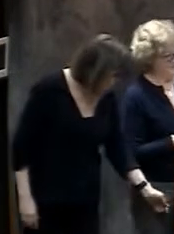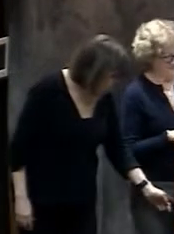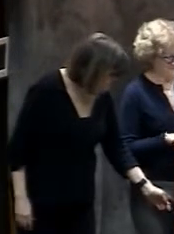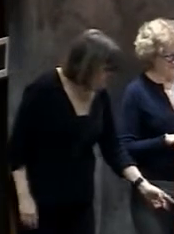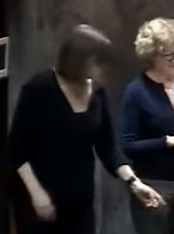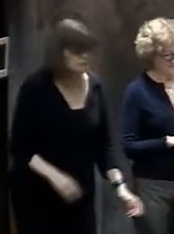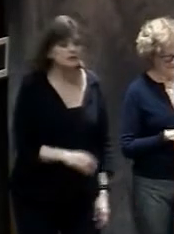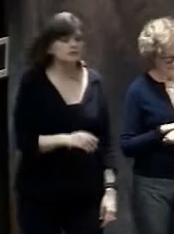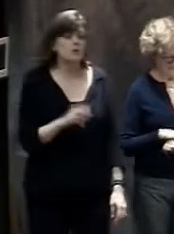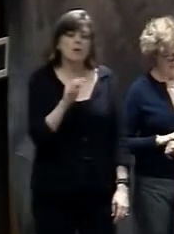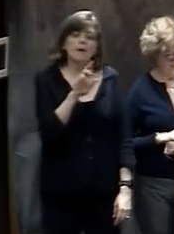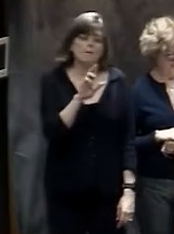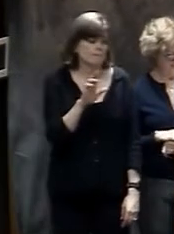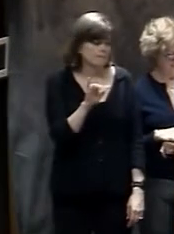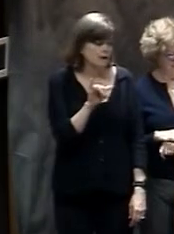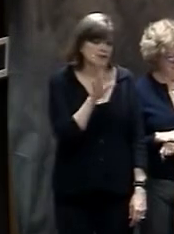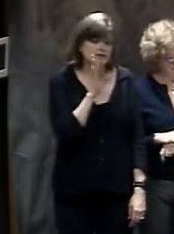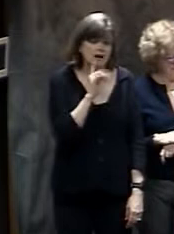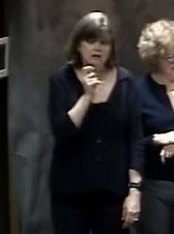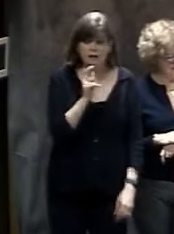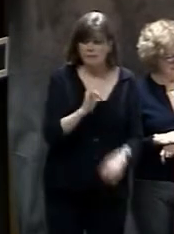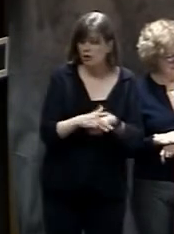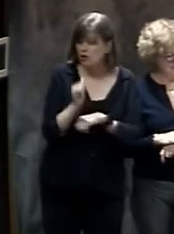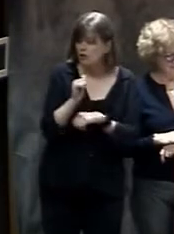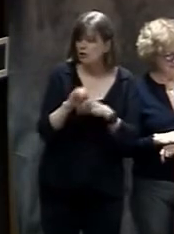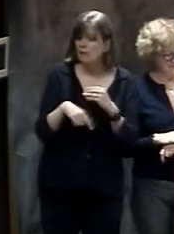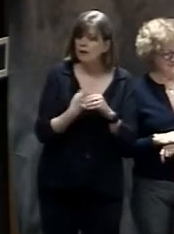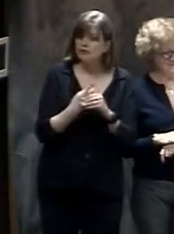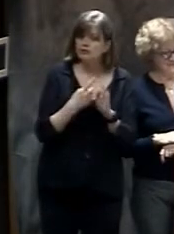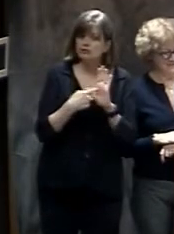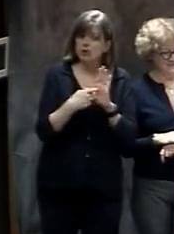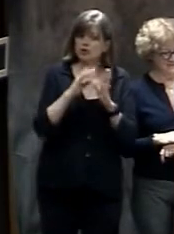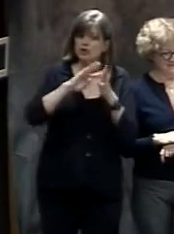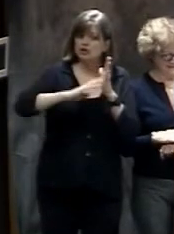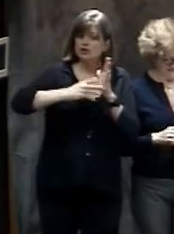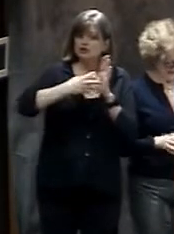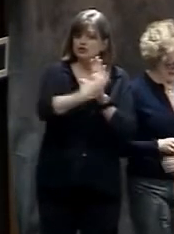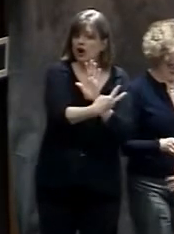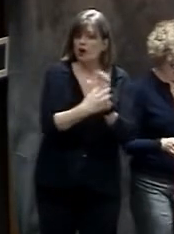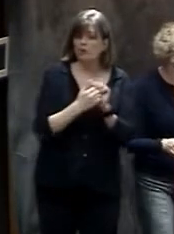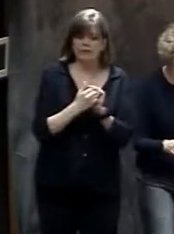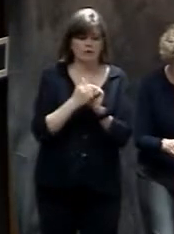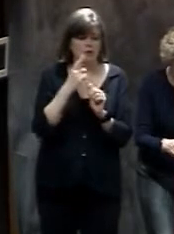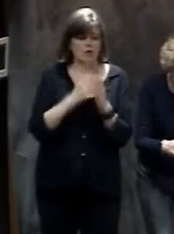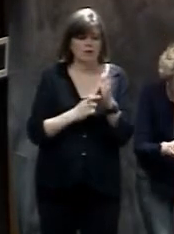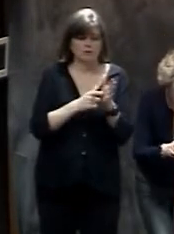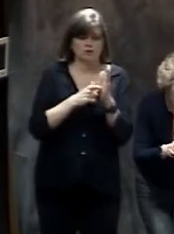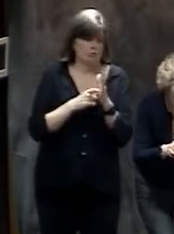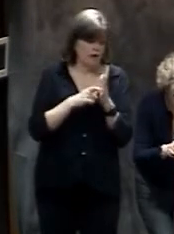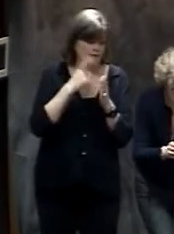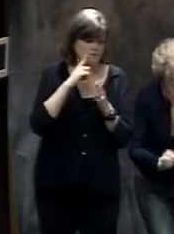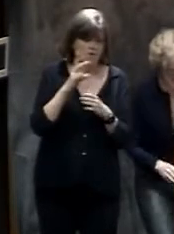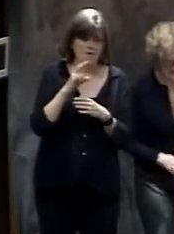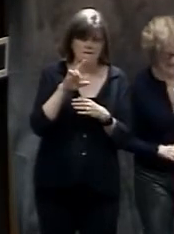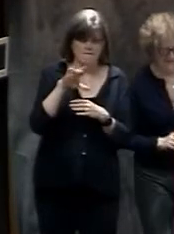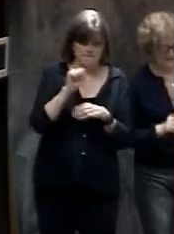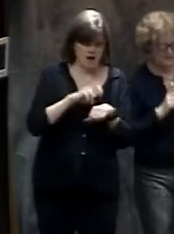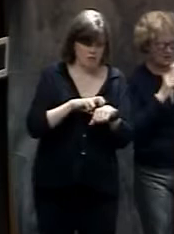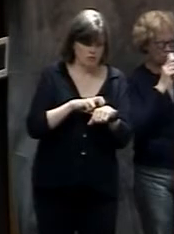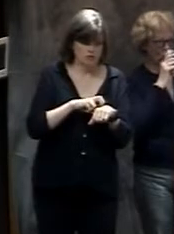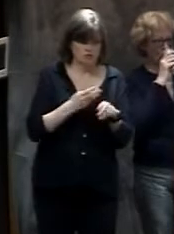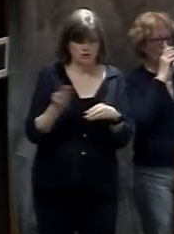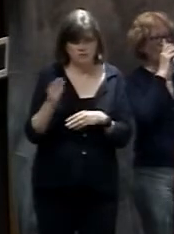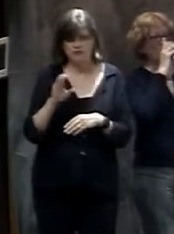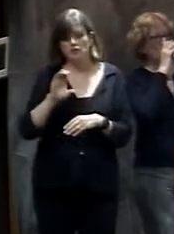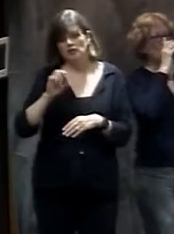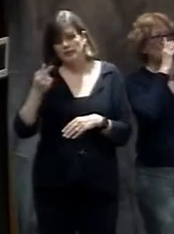So Mary talked a little bit earlier about, she showed a chart showing the ingredients for virus transmission for Zika or